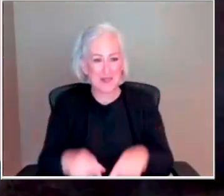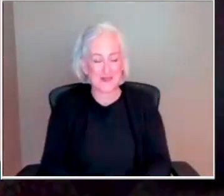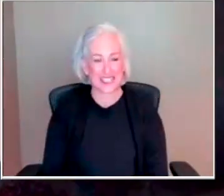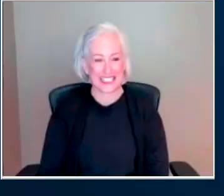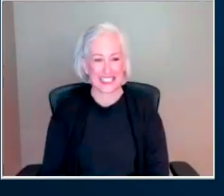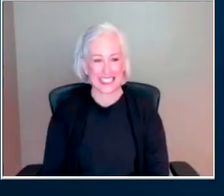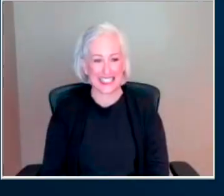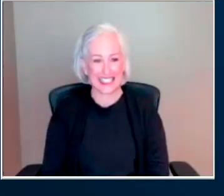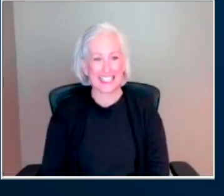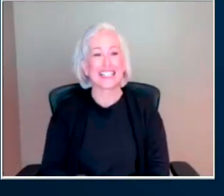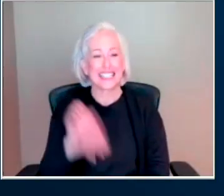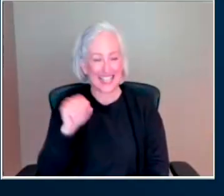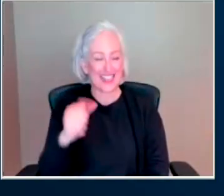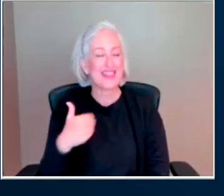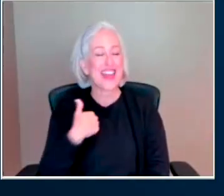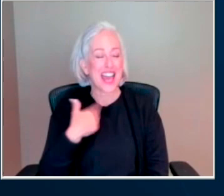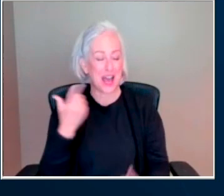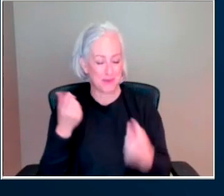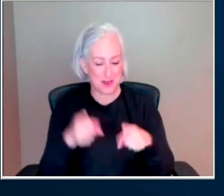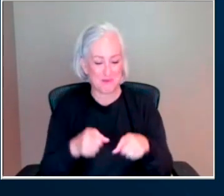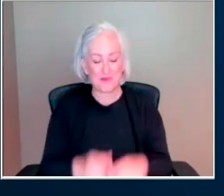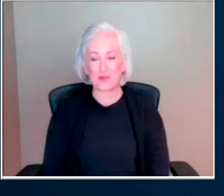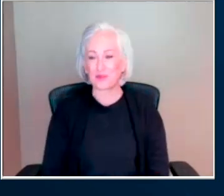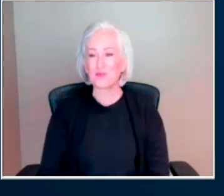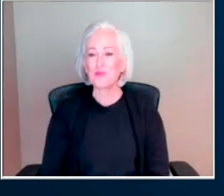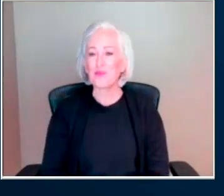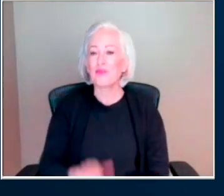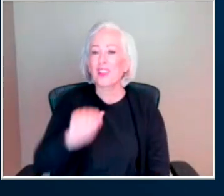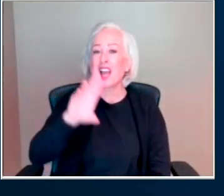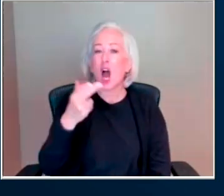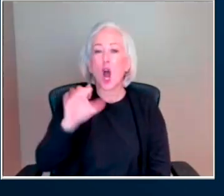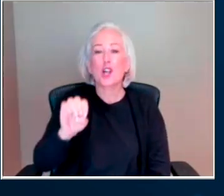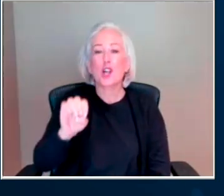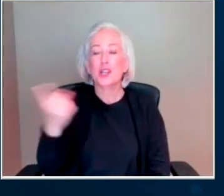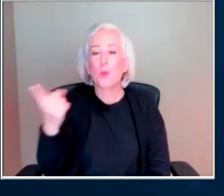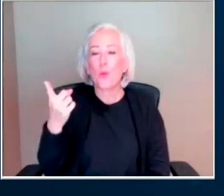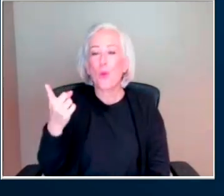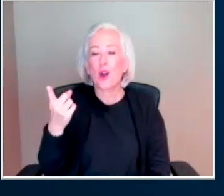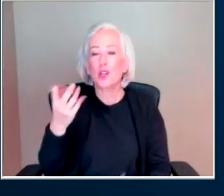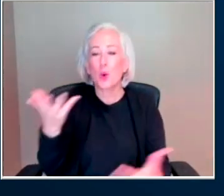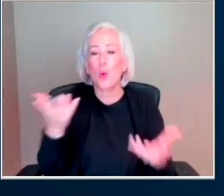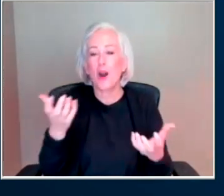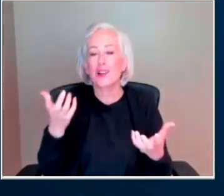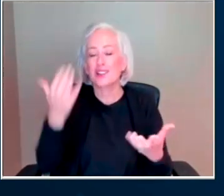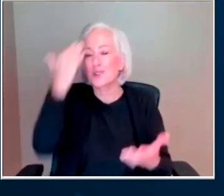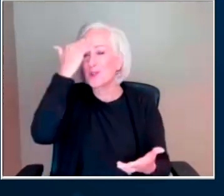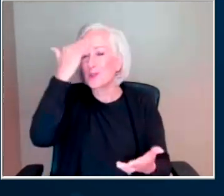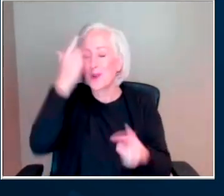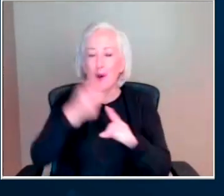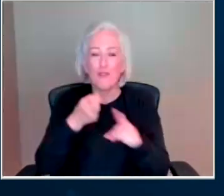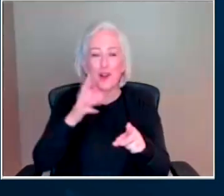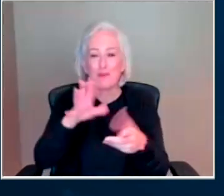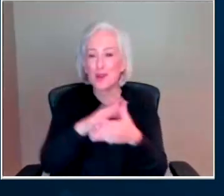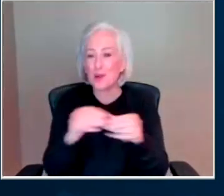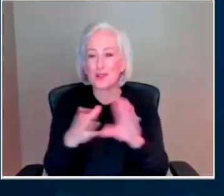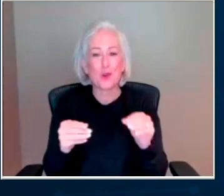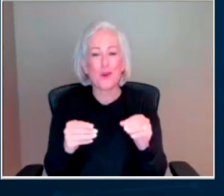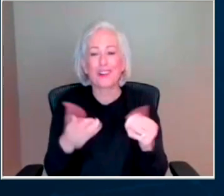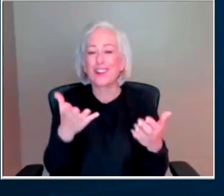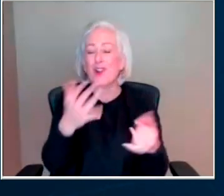Yes, they do happen. Archie, what's today's takeaway from your story? What do you want us to send us out with a good message on this